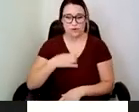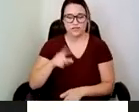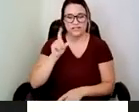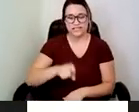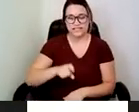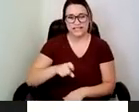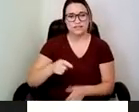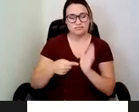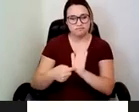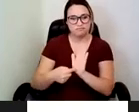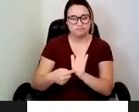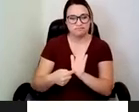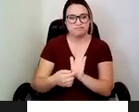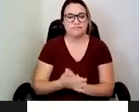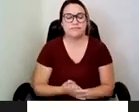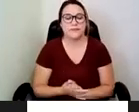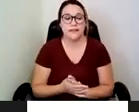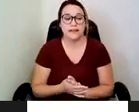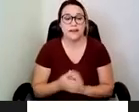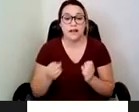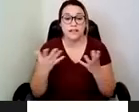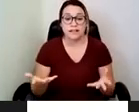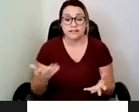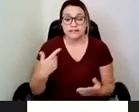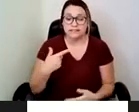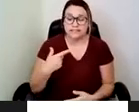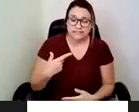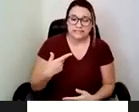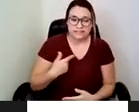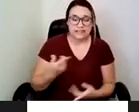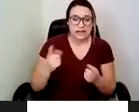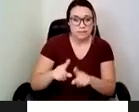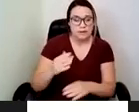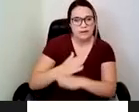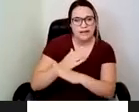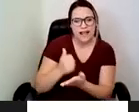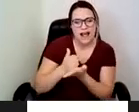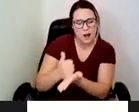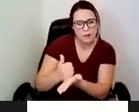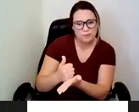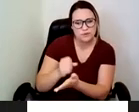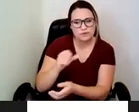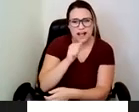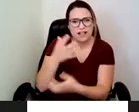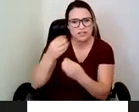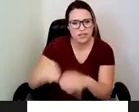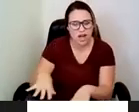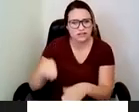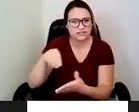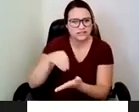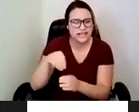preparation to prevent them from being lost in the medical profession or having inappropriate care that's